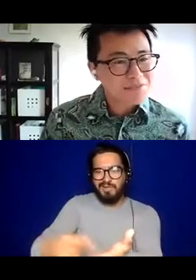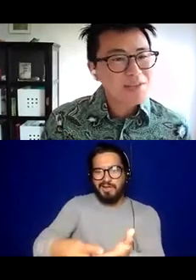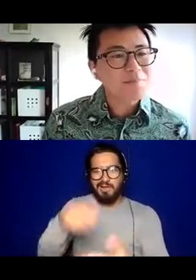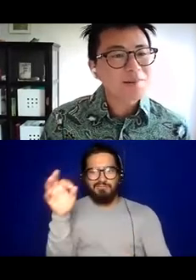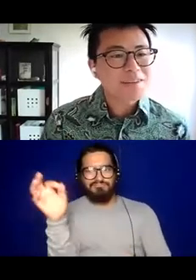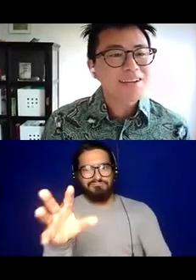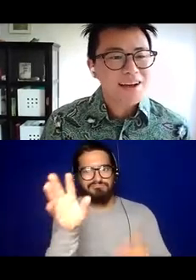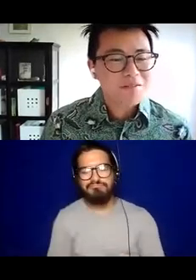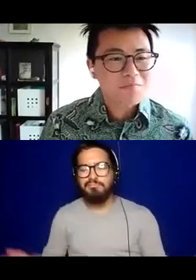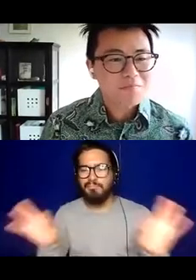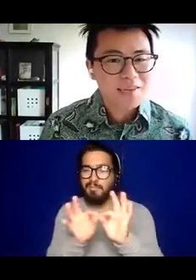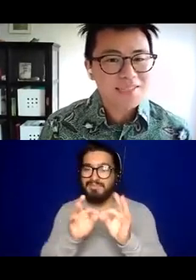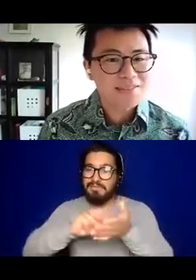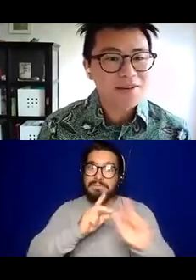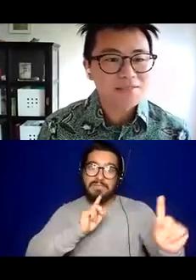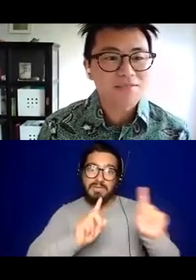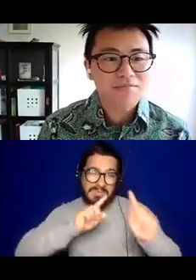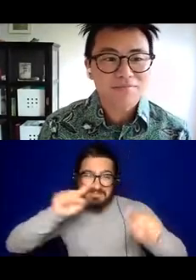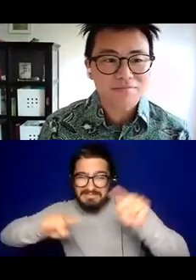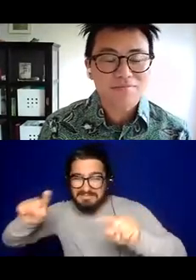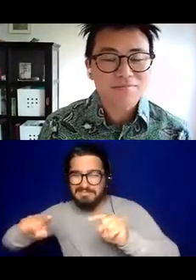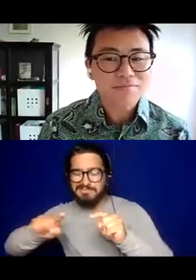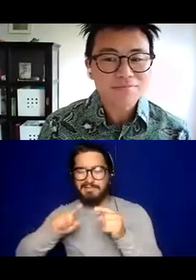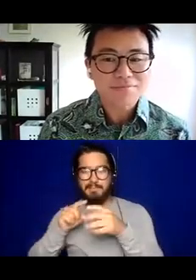with different people based on trust.